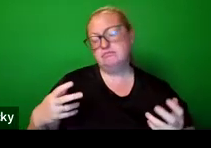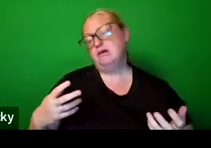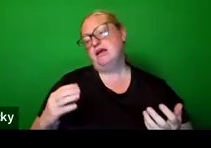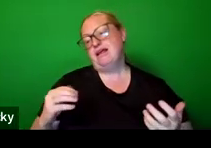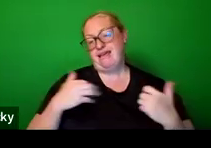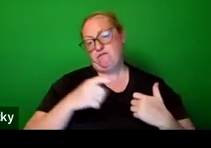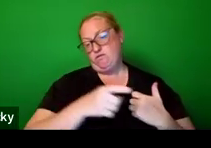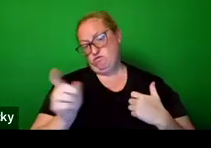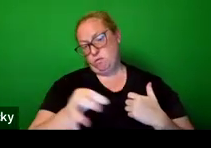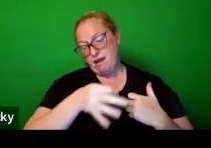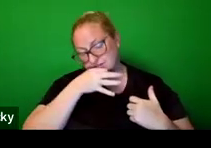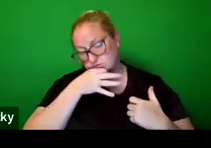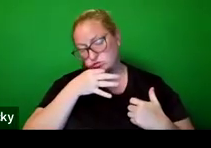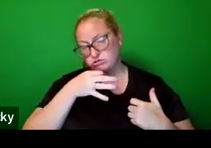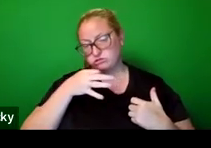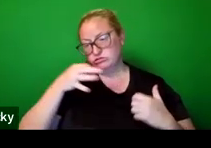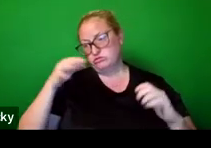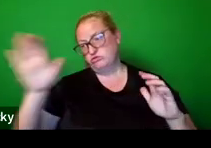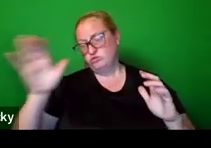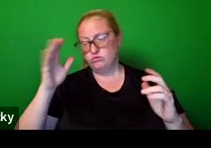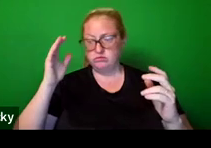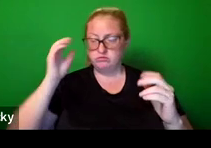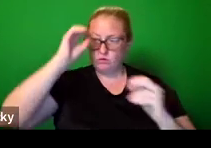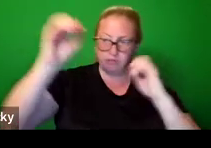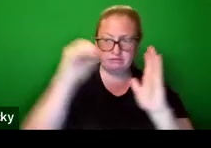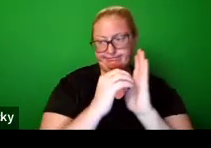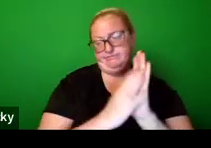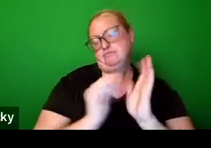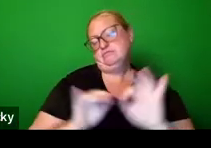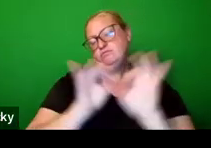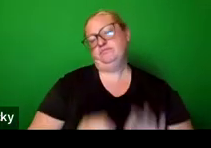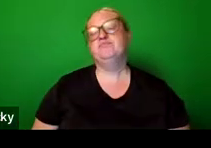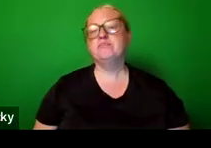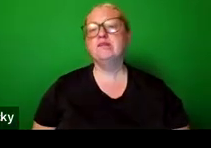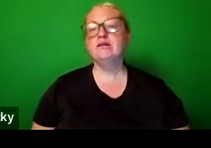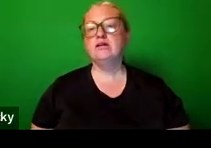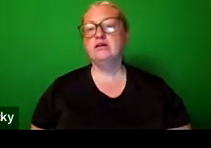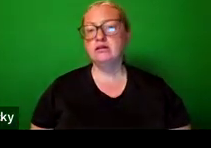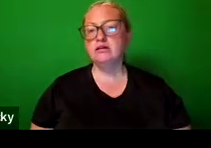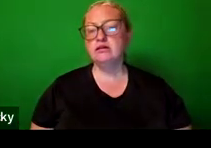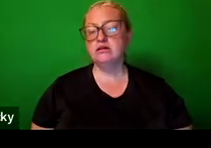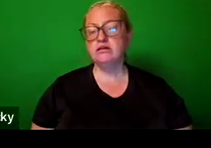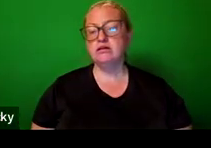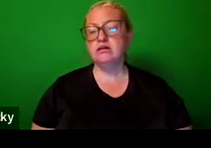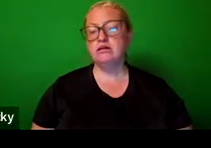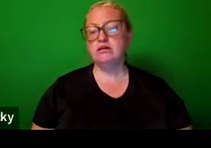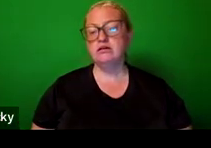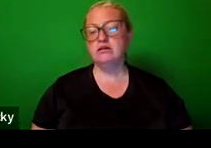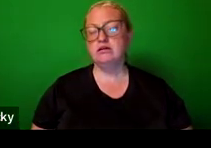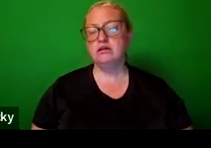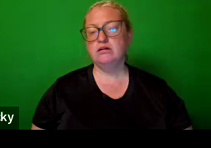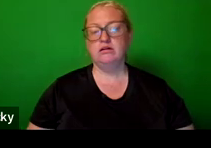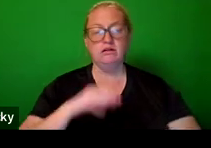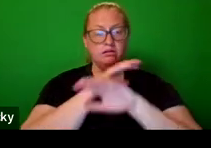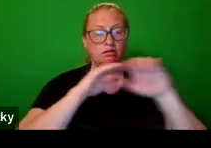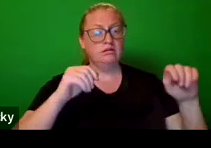all along with the advisors weigh in is important. Okay, thank you. Can I speak to the